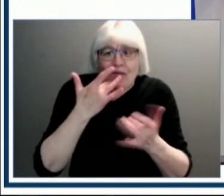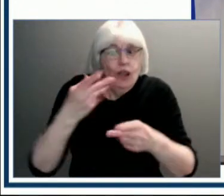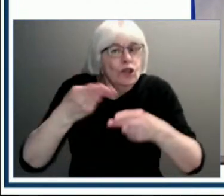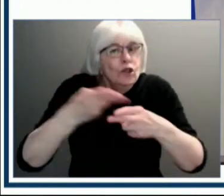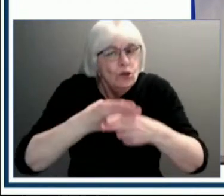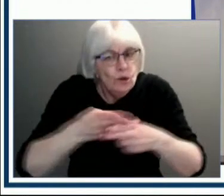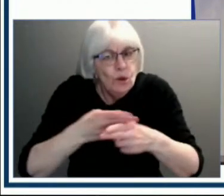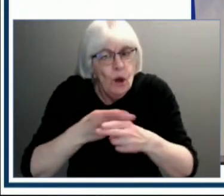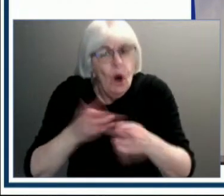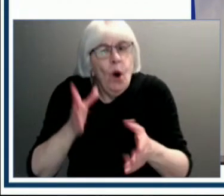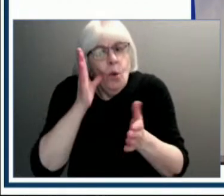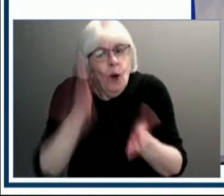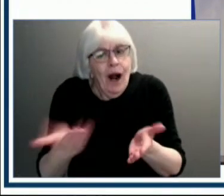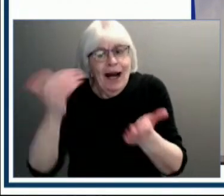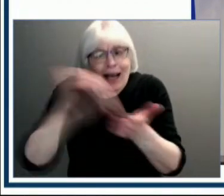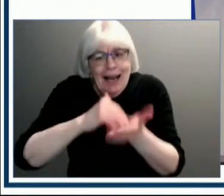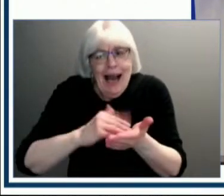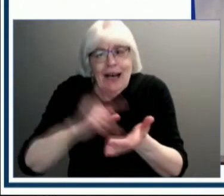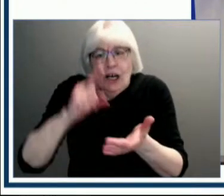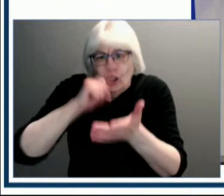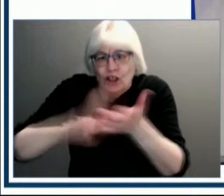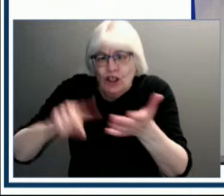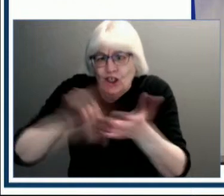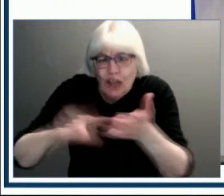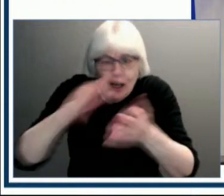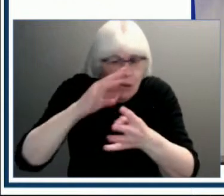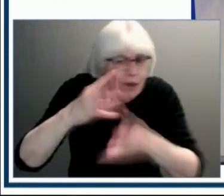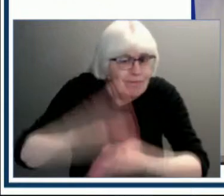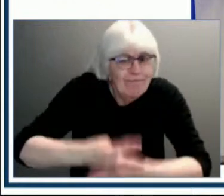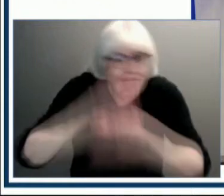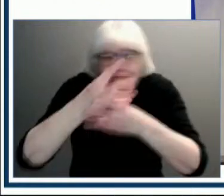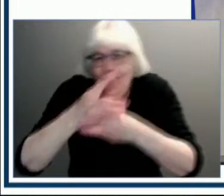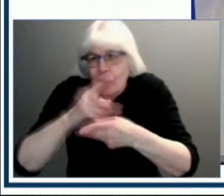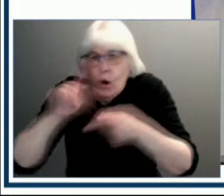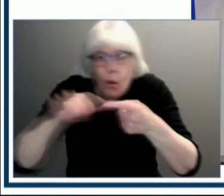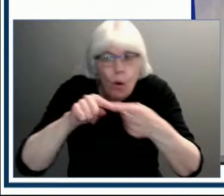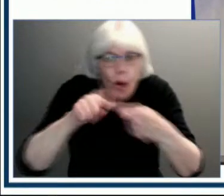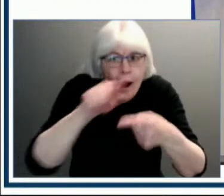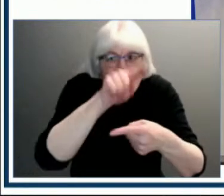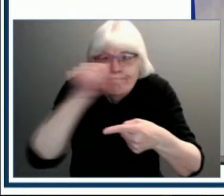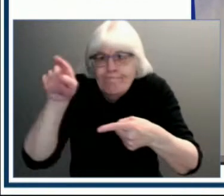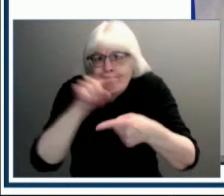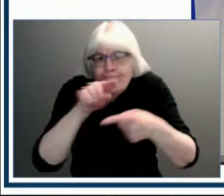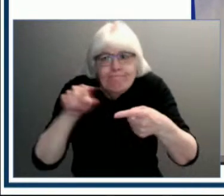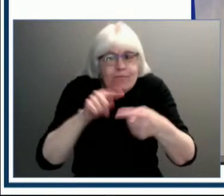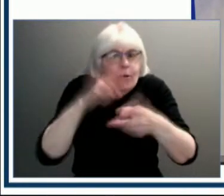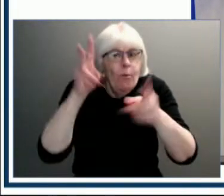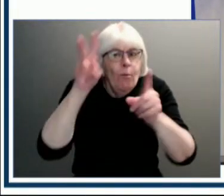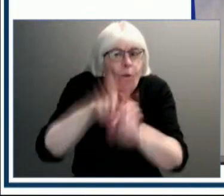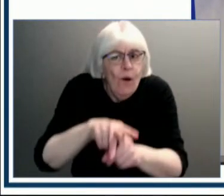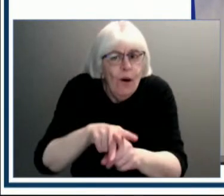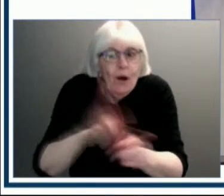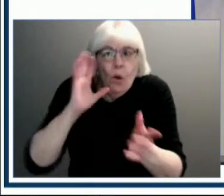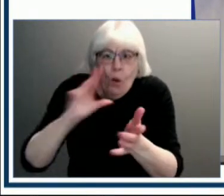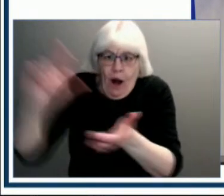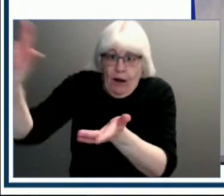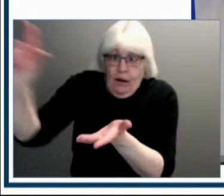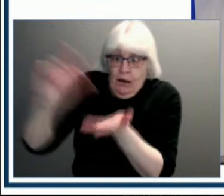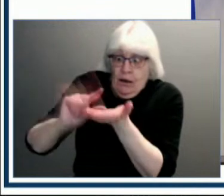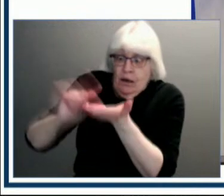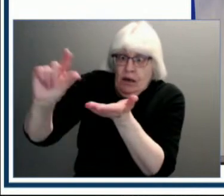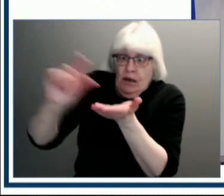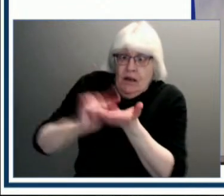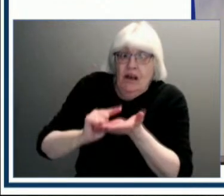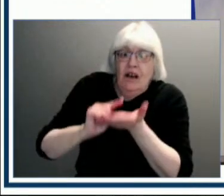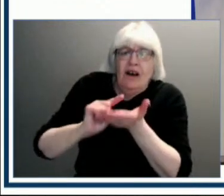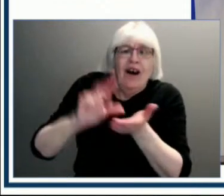appointments daily, and there is enough vaccine for every Nova Scotian who wants one, and we're working hard to get that to you. We have large clinics now